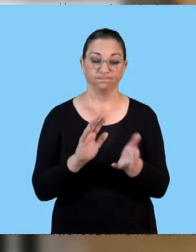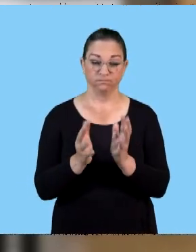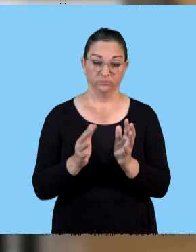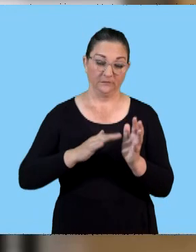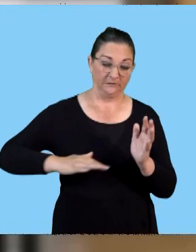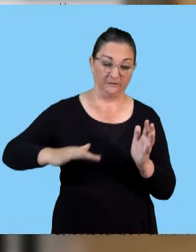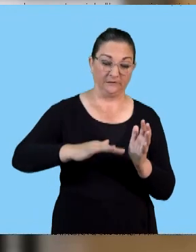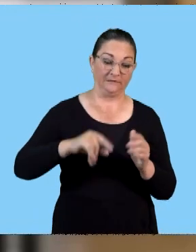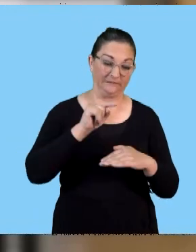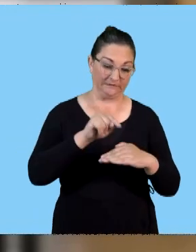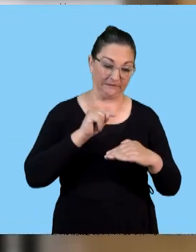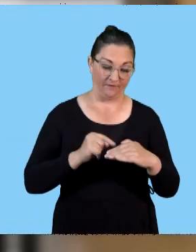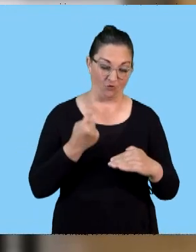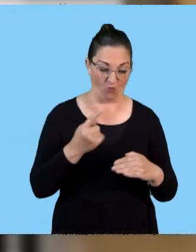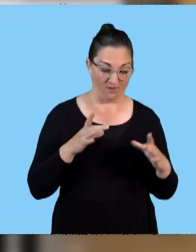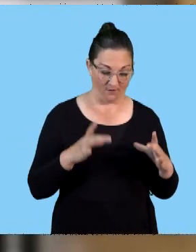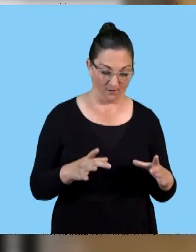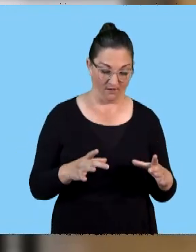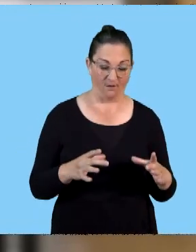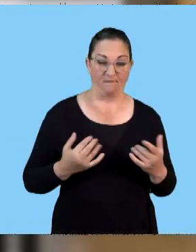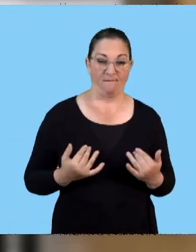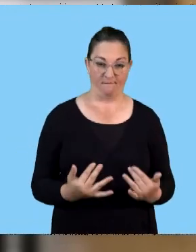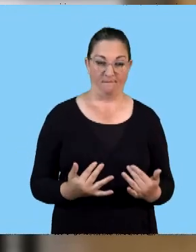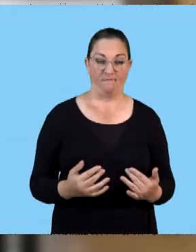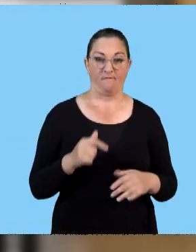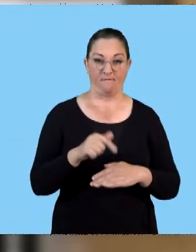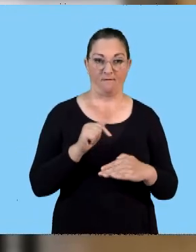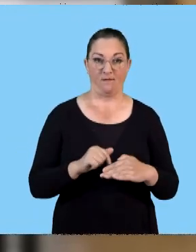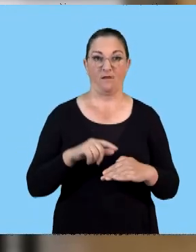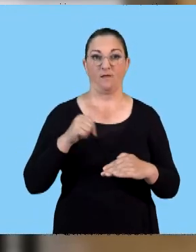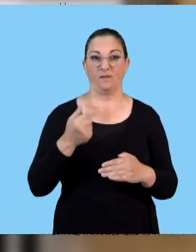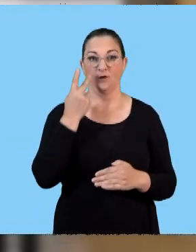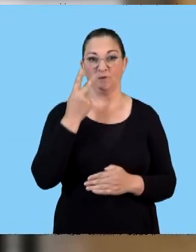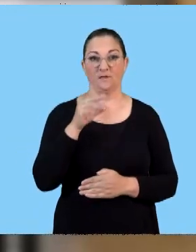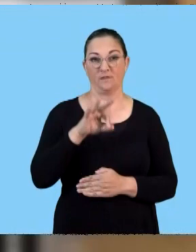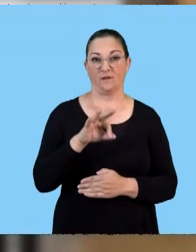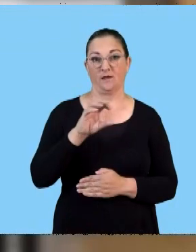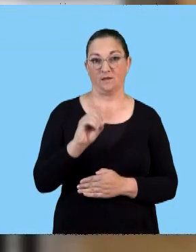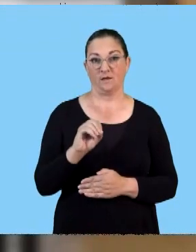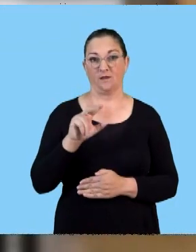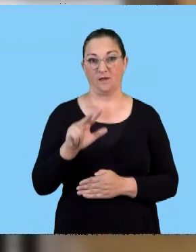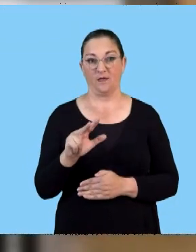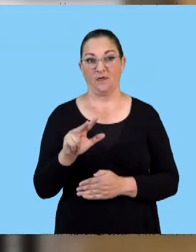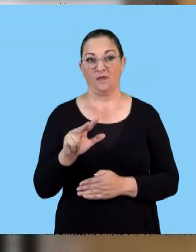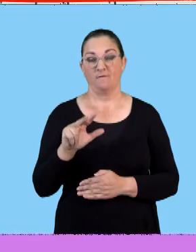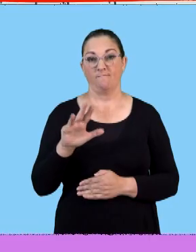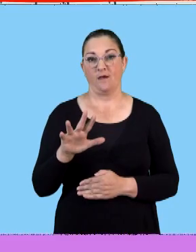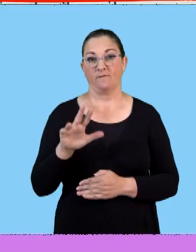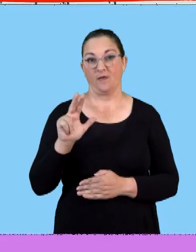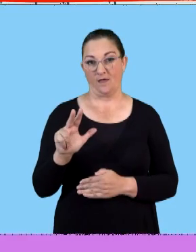divided by the area of one sort of grass, and we ended up with a rounded value of 30,000